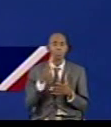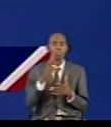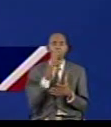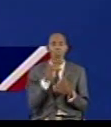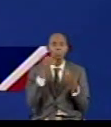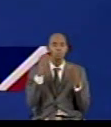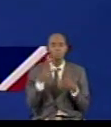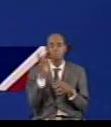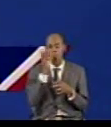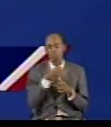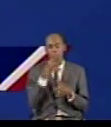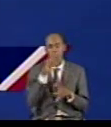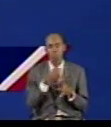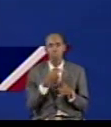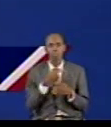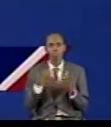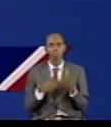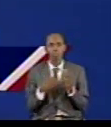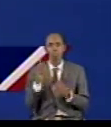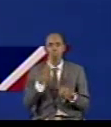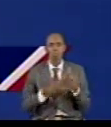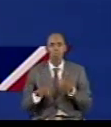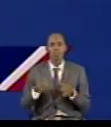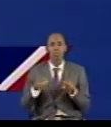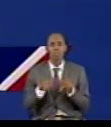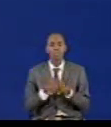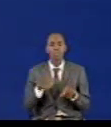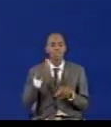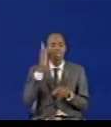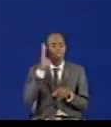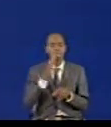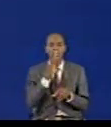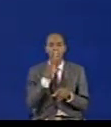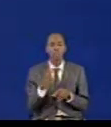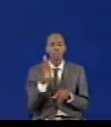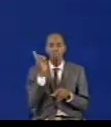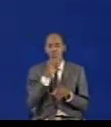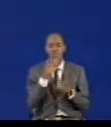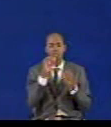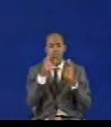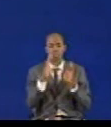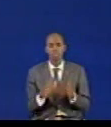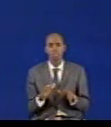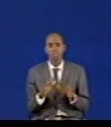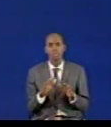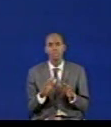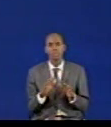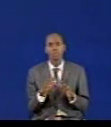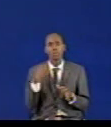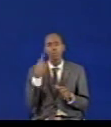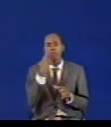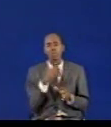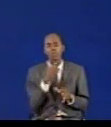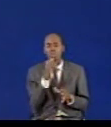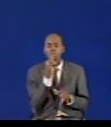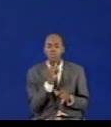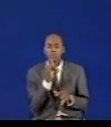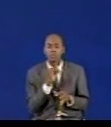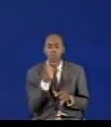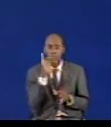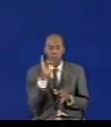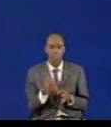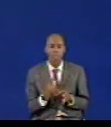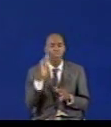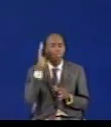people, even as there shall be false teachers among you, who privately, privily, secretly